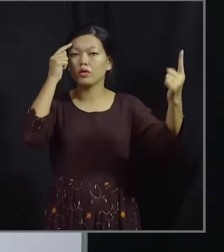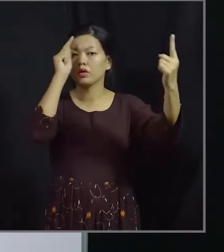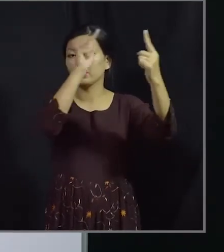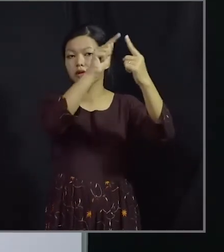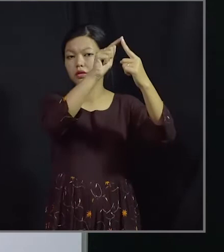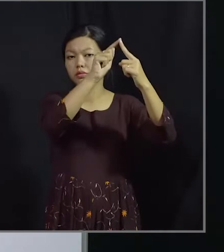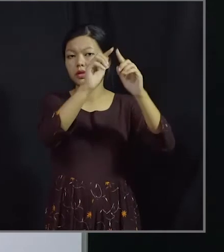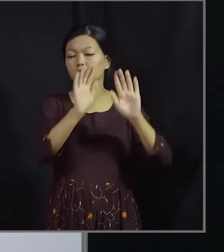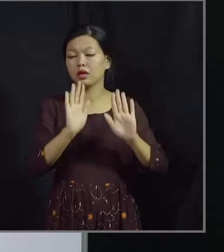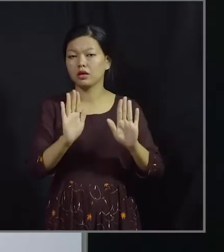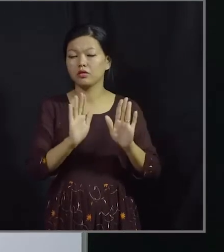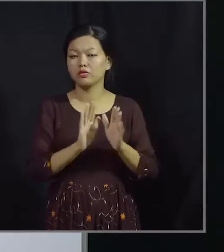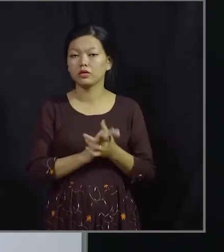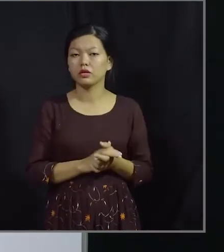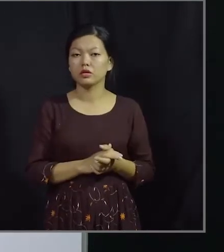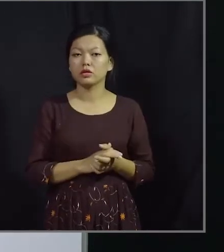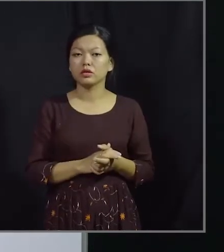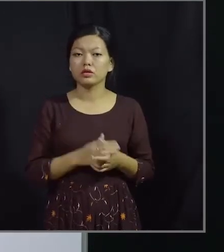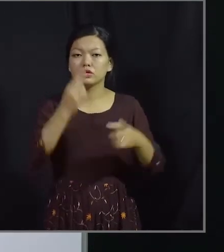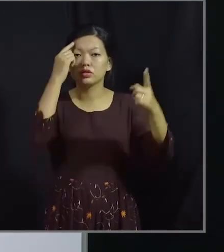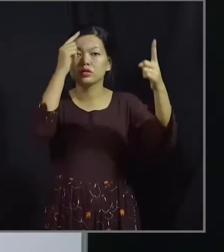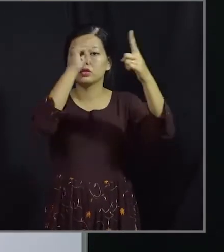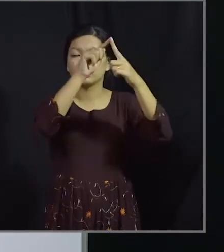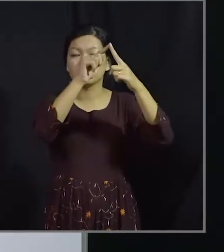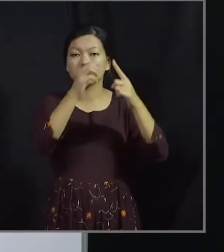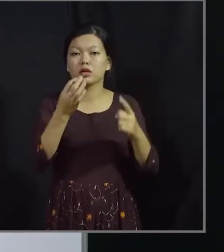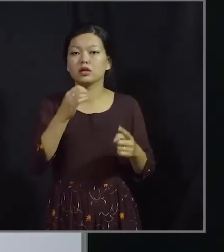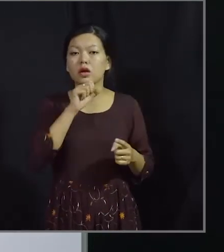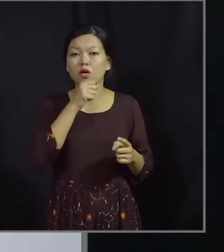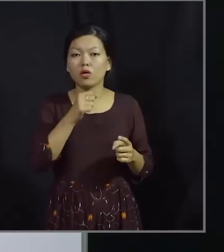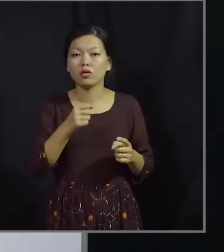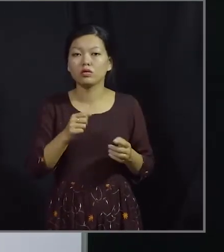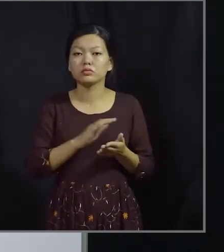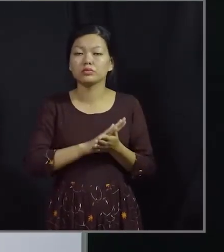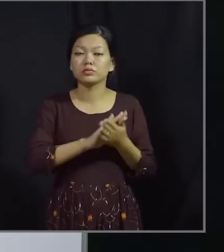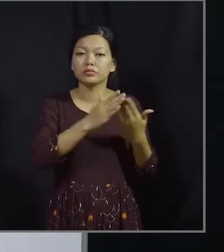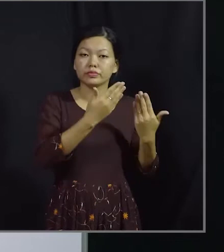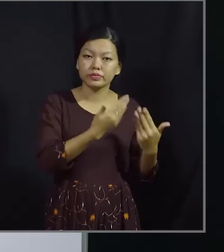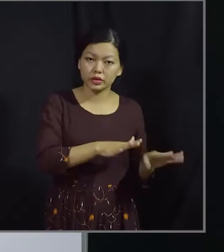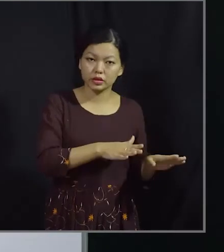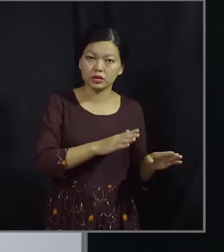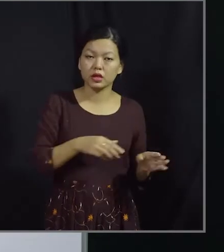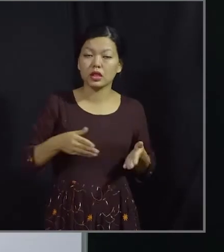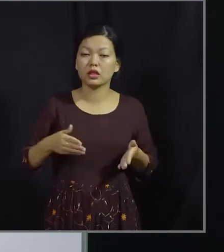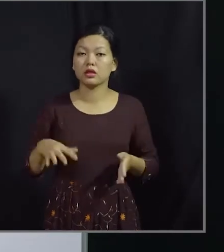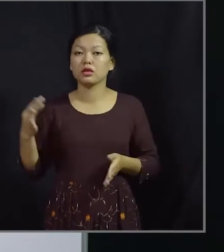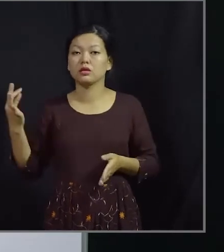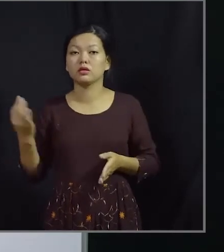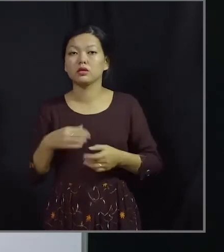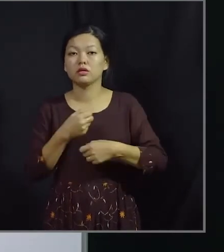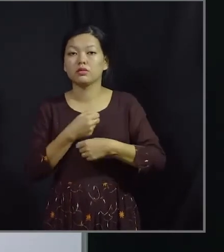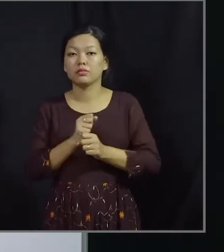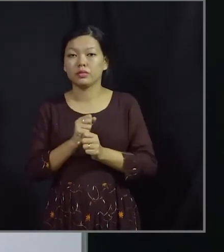comes an end and the new agreement comes into existence. Therefore,